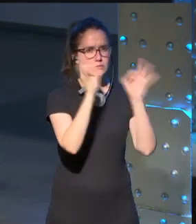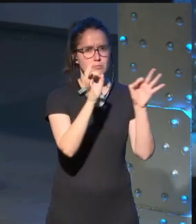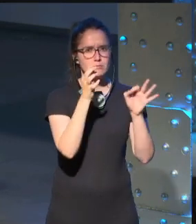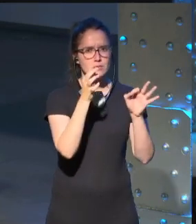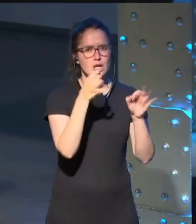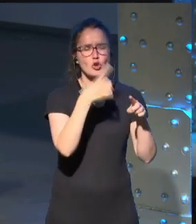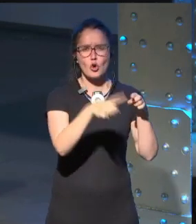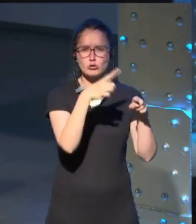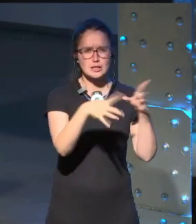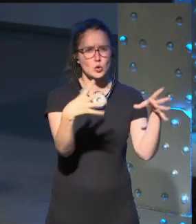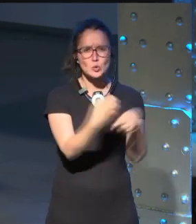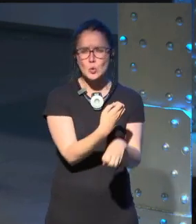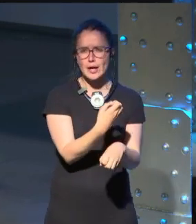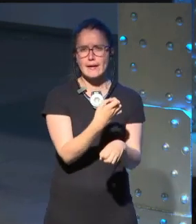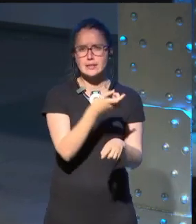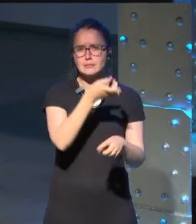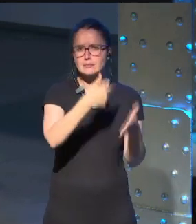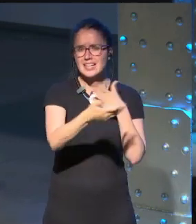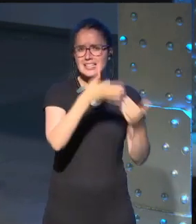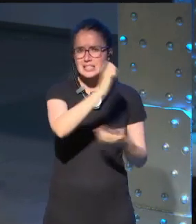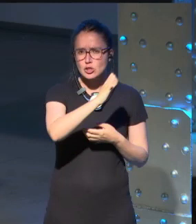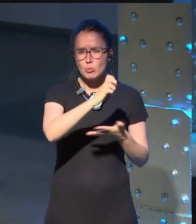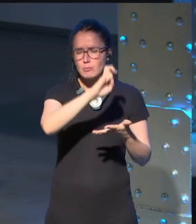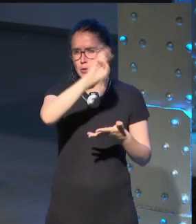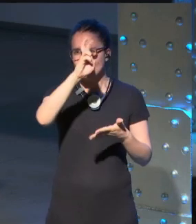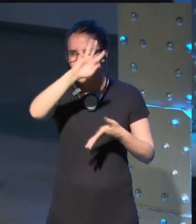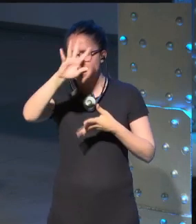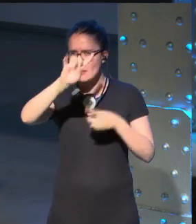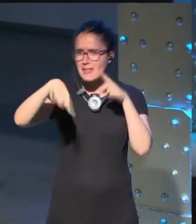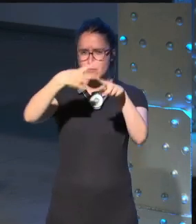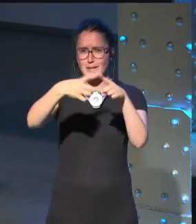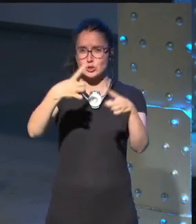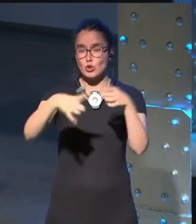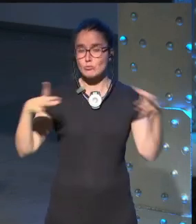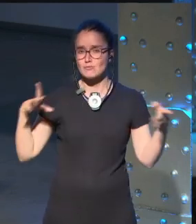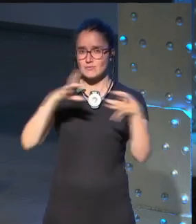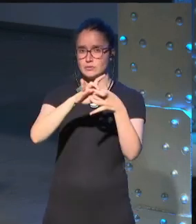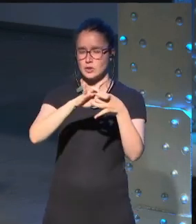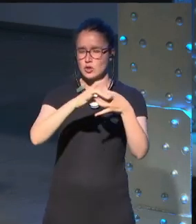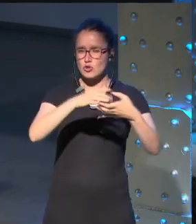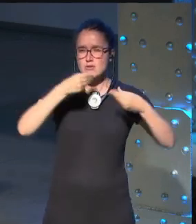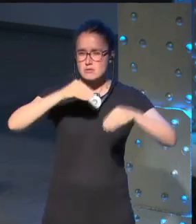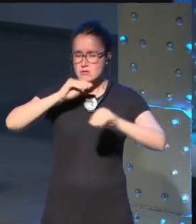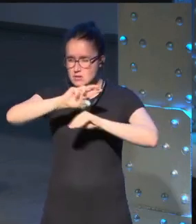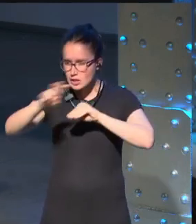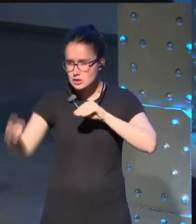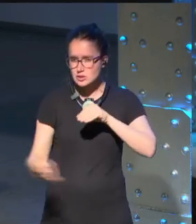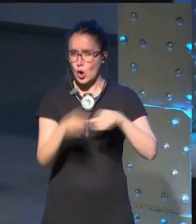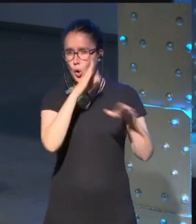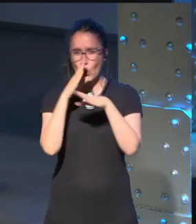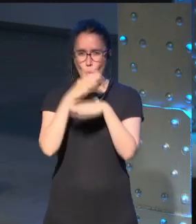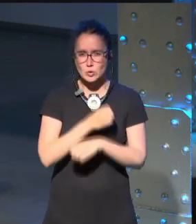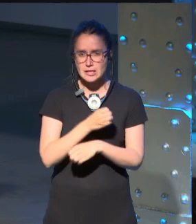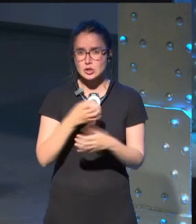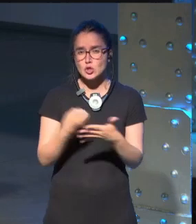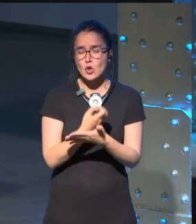see here is the dark side, not just of the murder and the thriller, but all those other subplots in the novel.